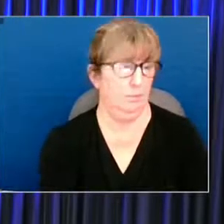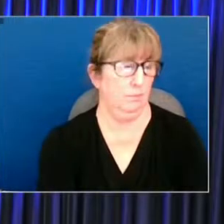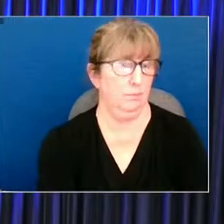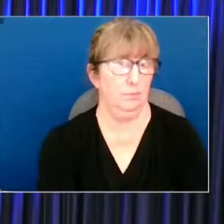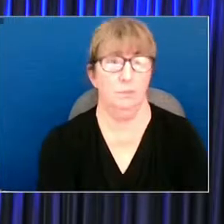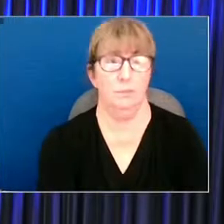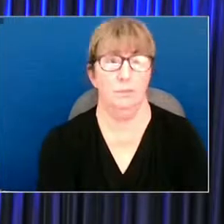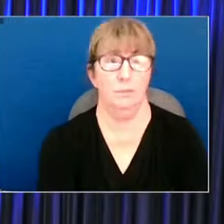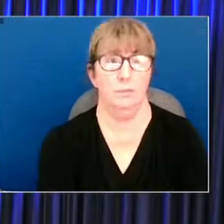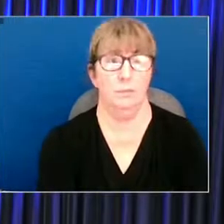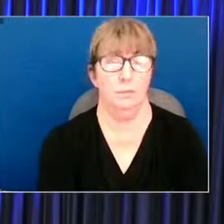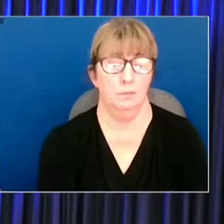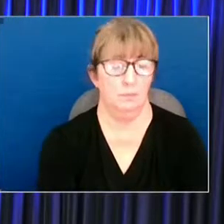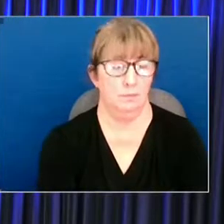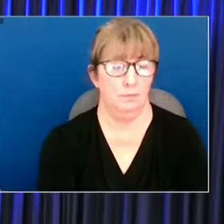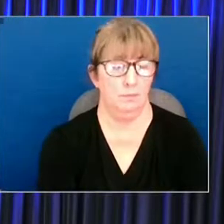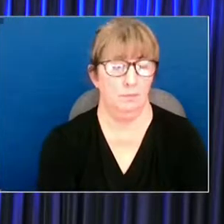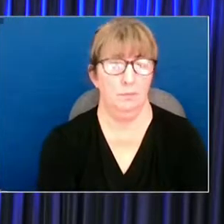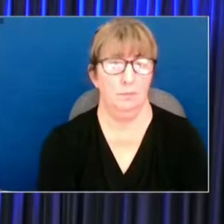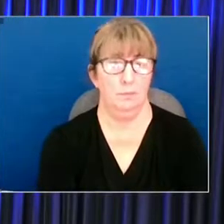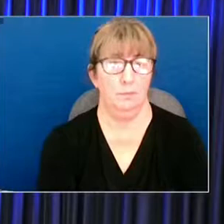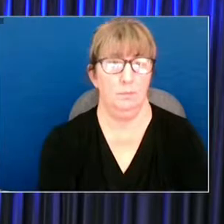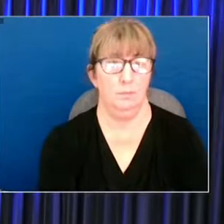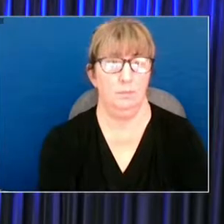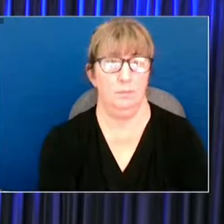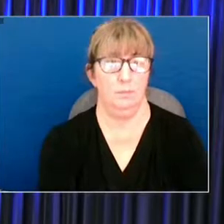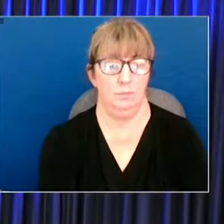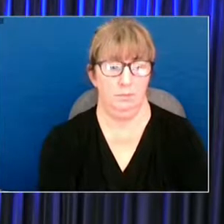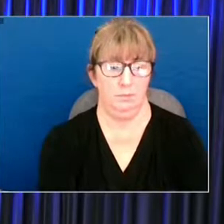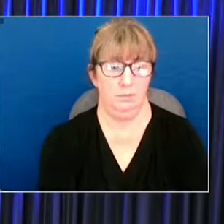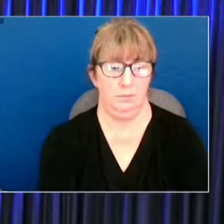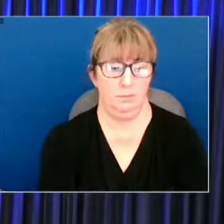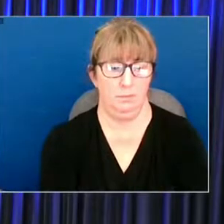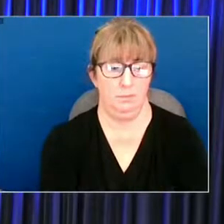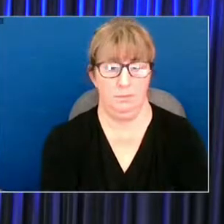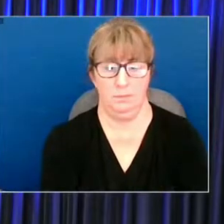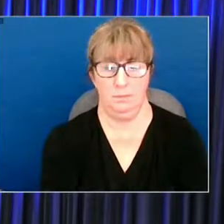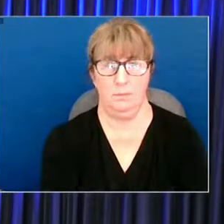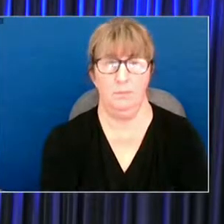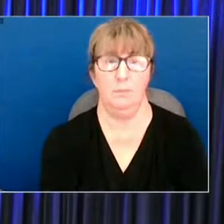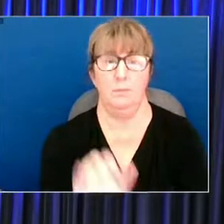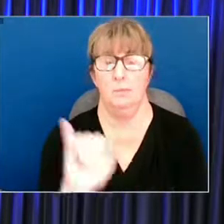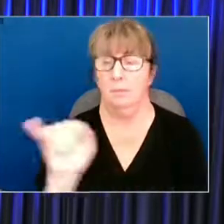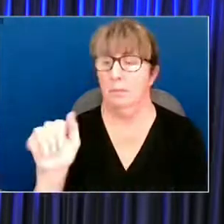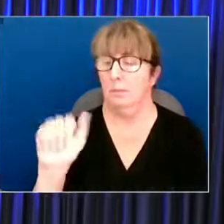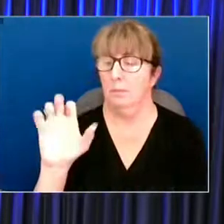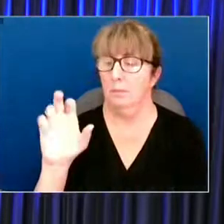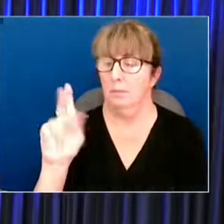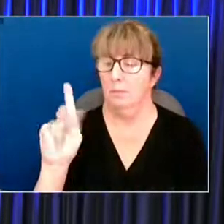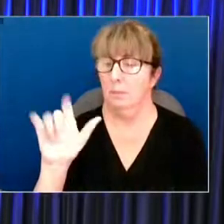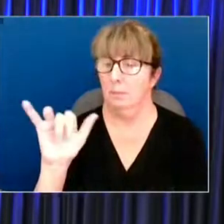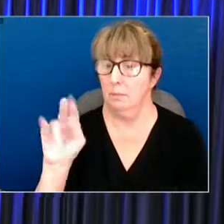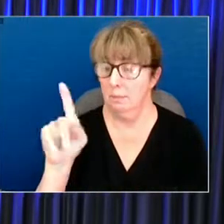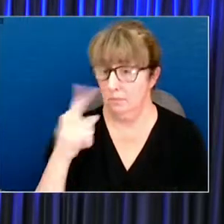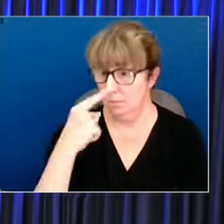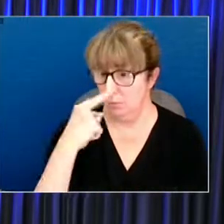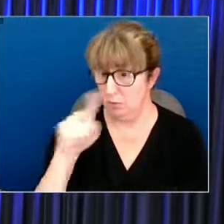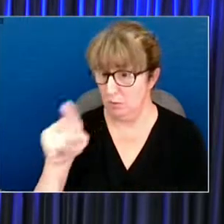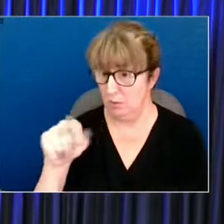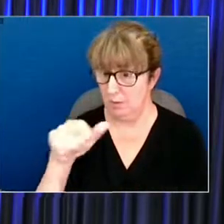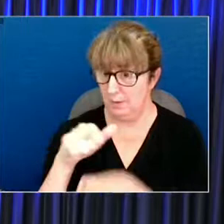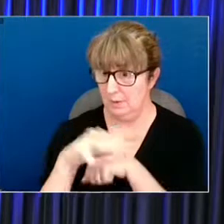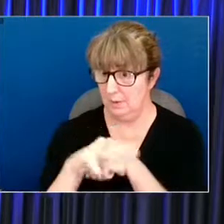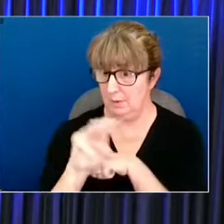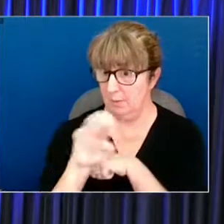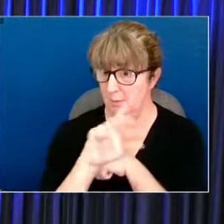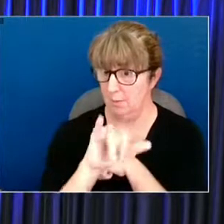Jacqueline, may I ask you to please? Yes, I'm here. May I ask you to please forward to Molly the link from Alvaro